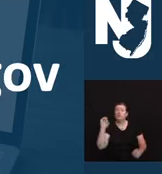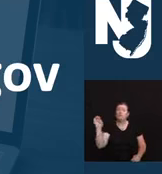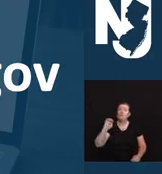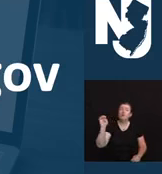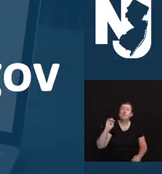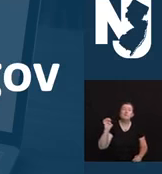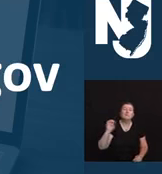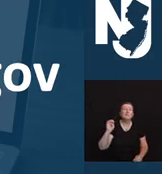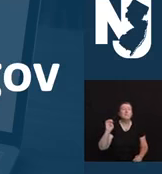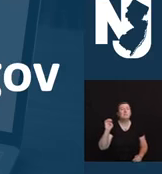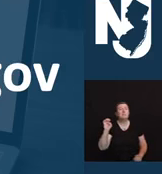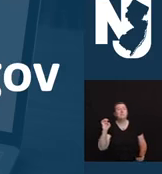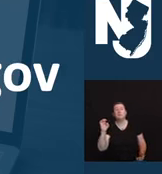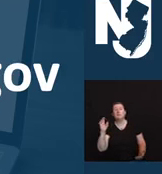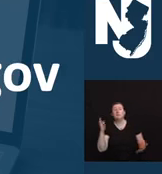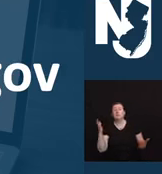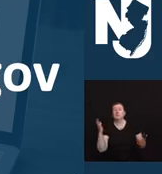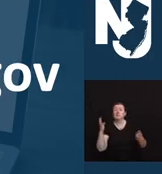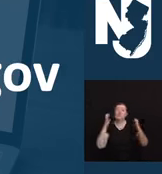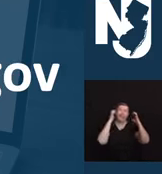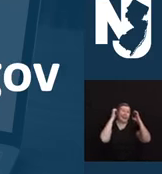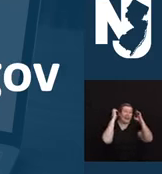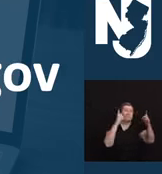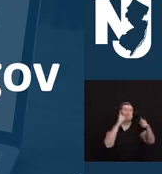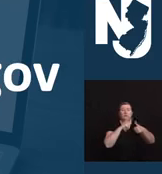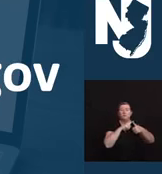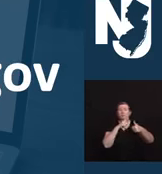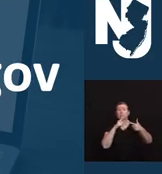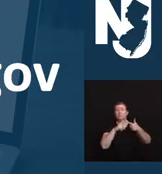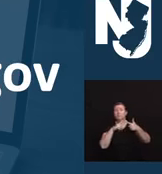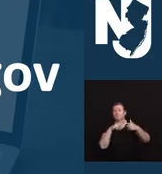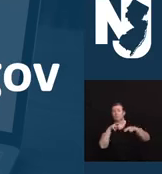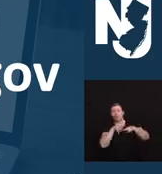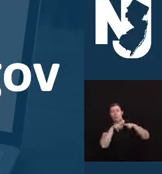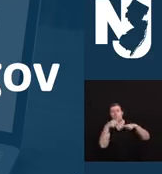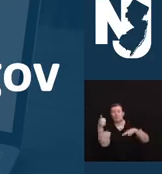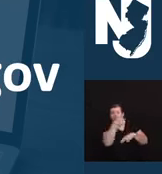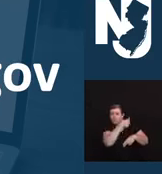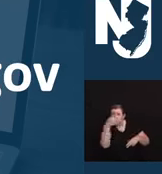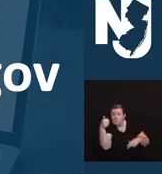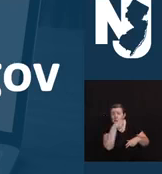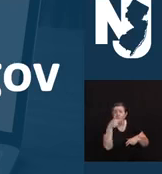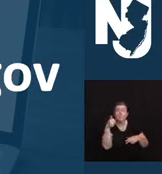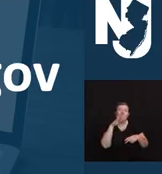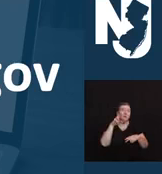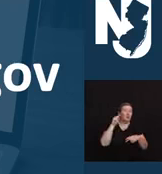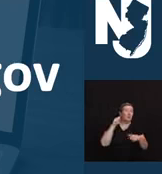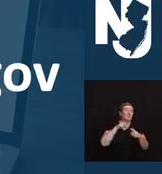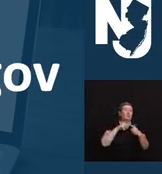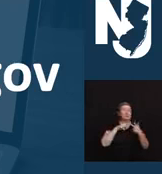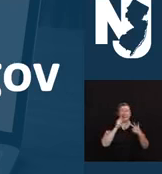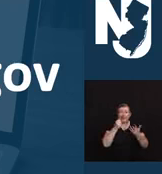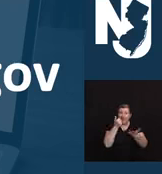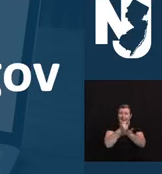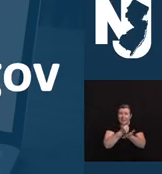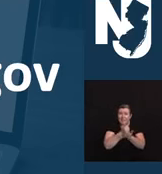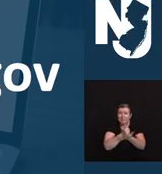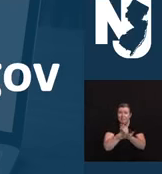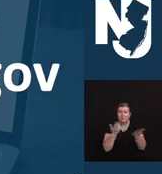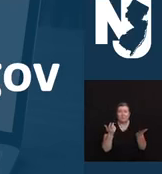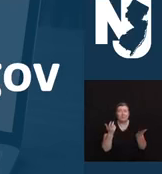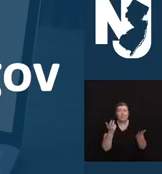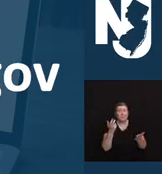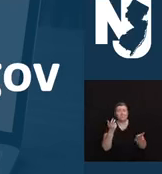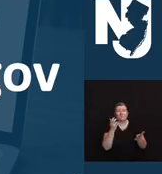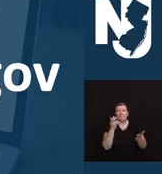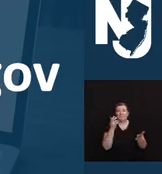public education, public transit, small business aid, and the full range of social services that our residents rely